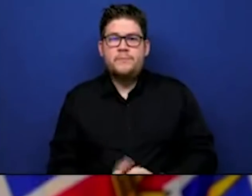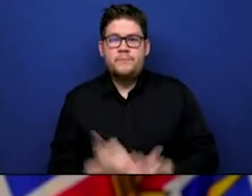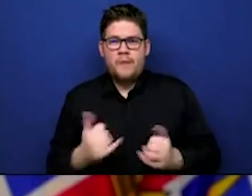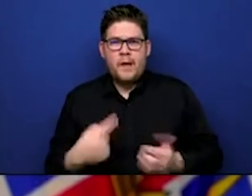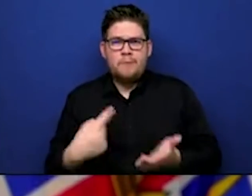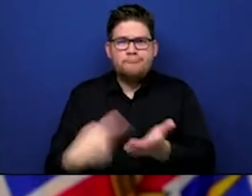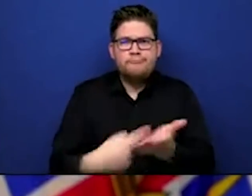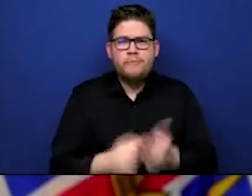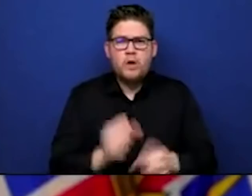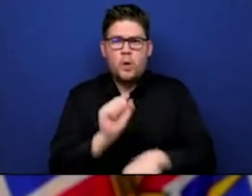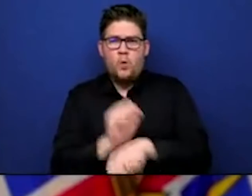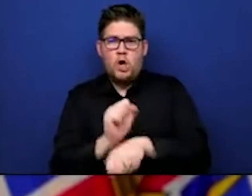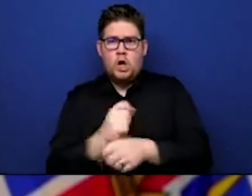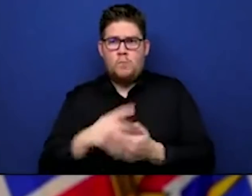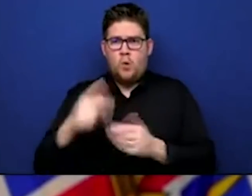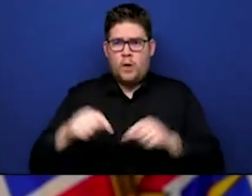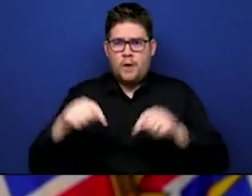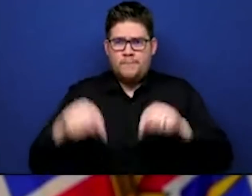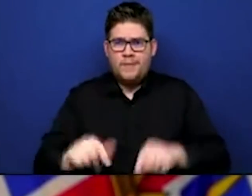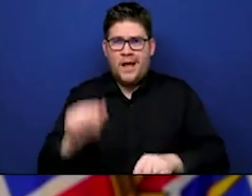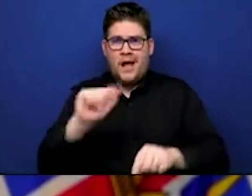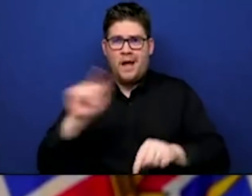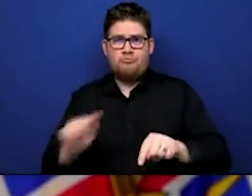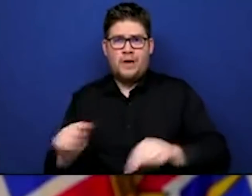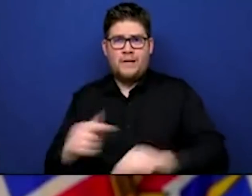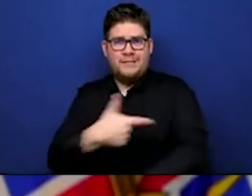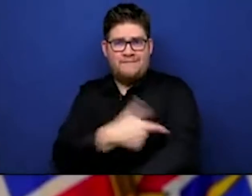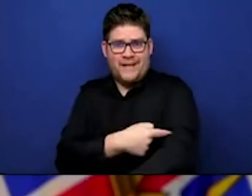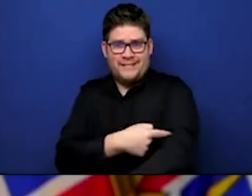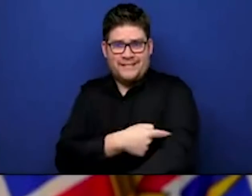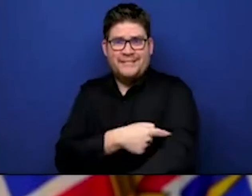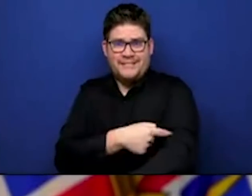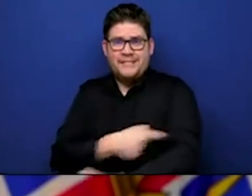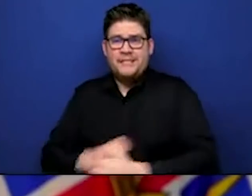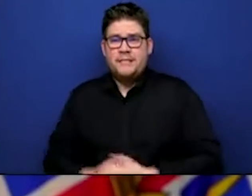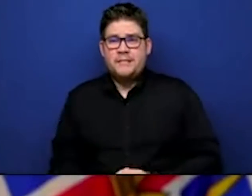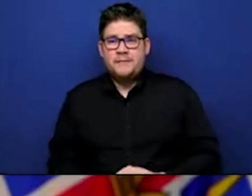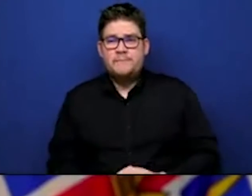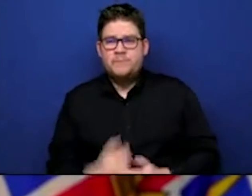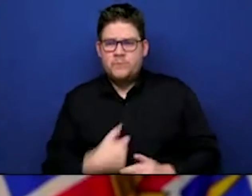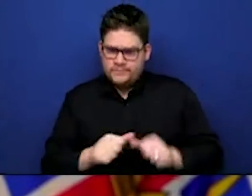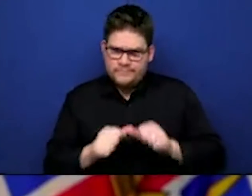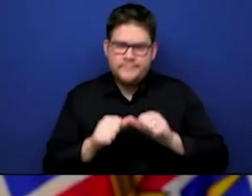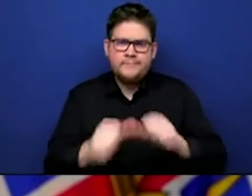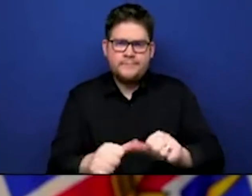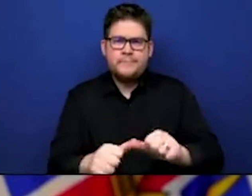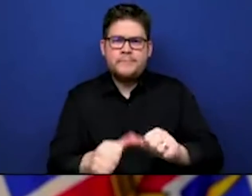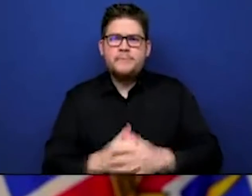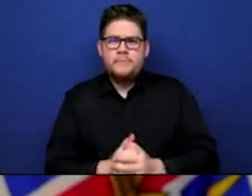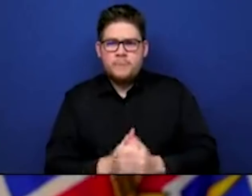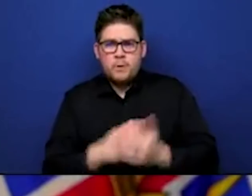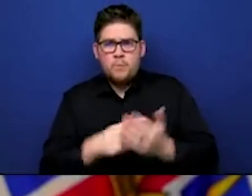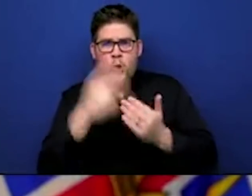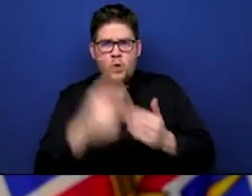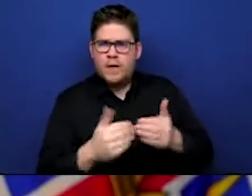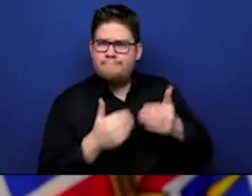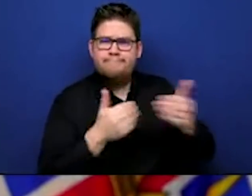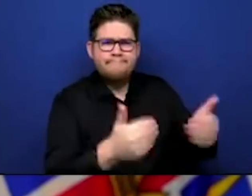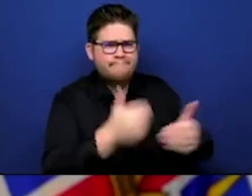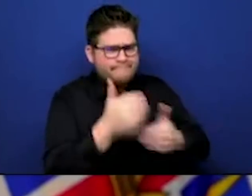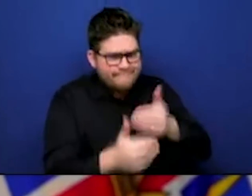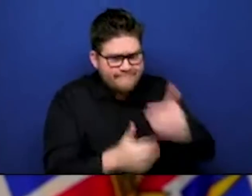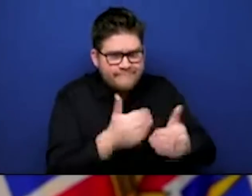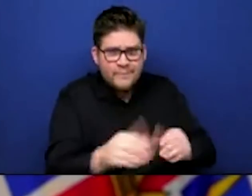with the AstraZeneca vaccine. We've continued to focus using that program on transmission hotspots,